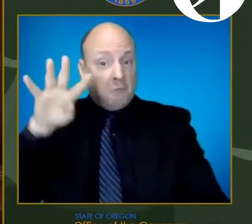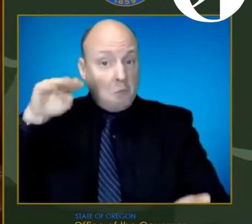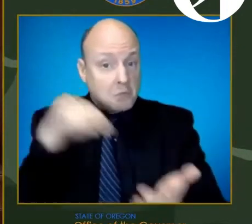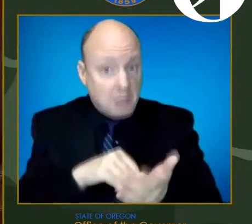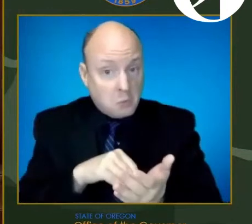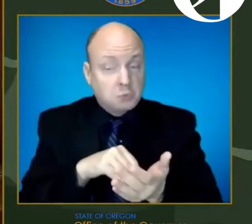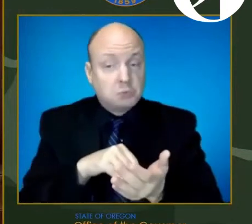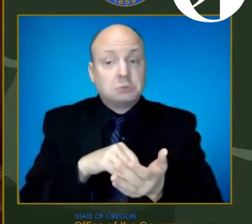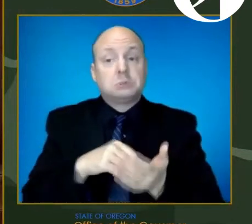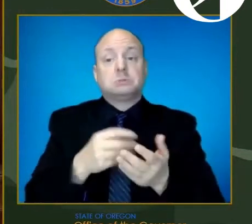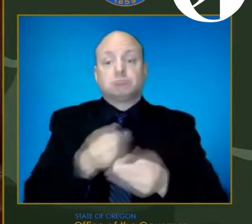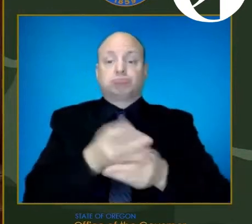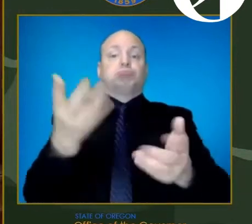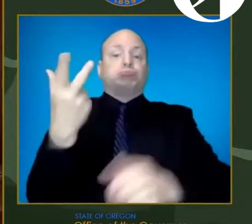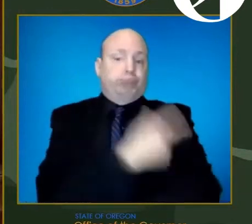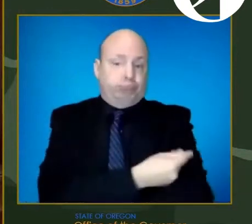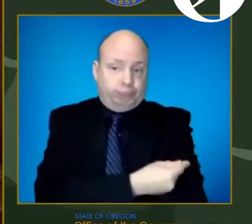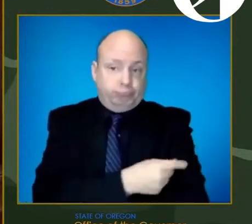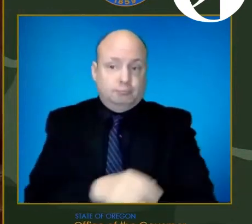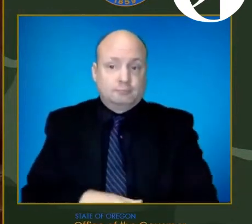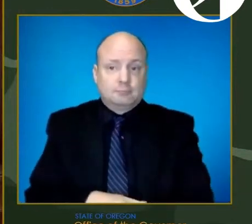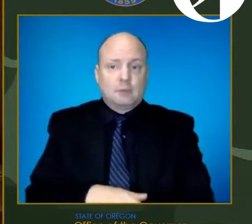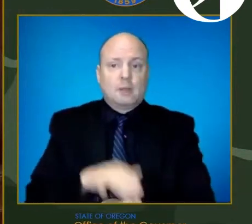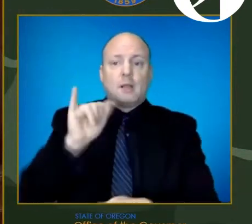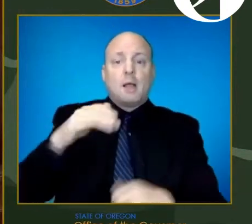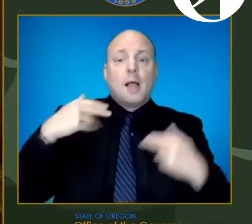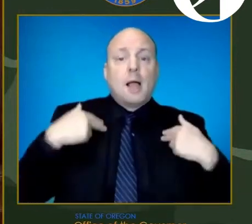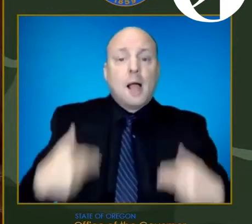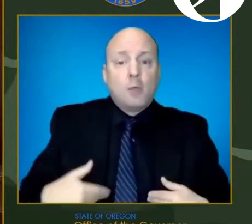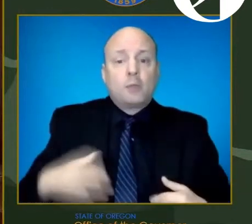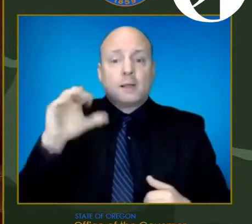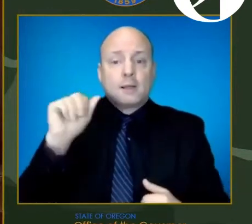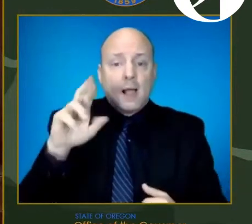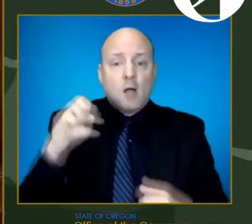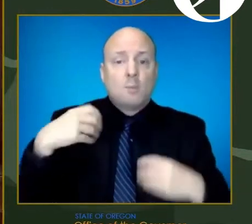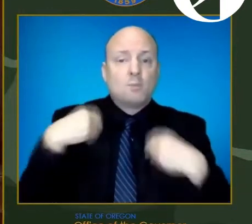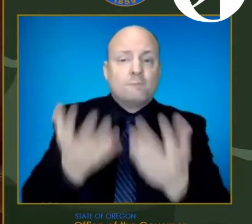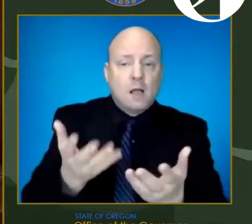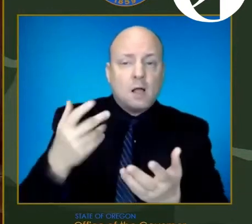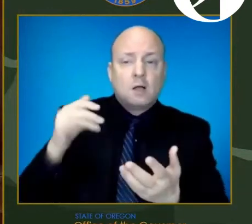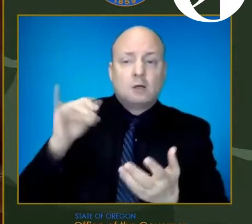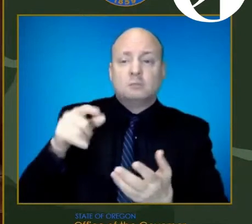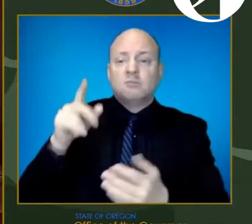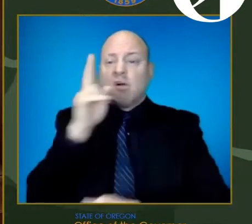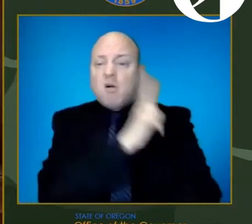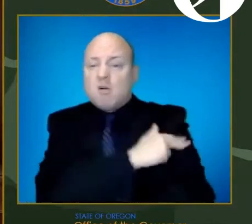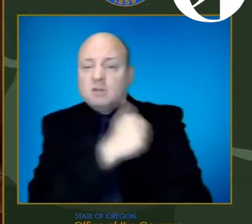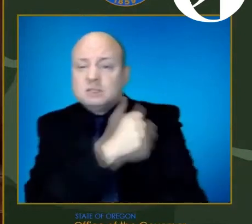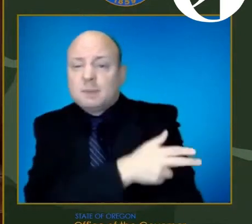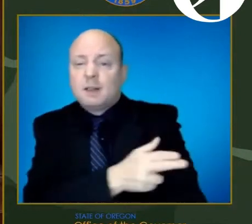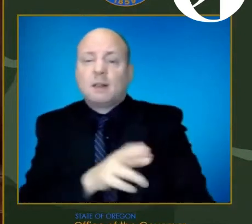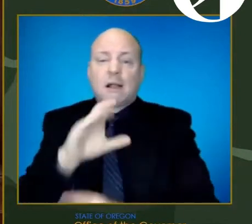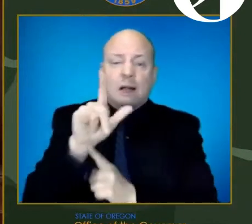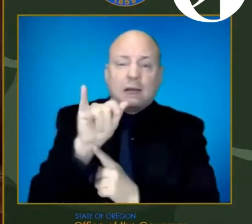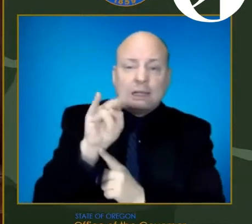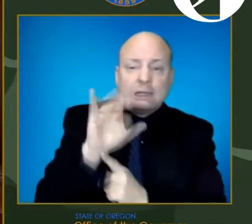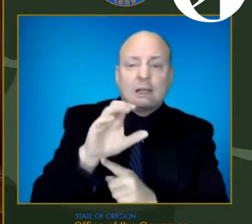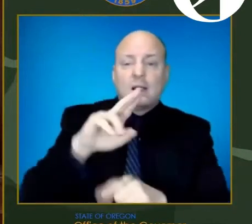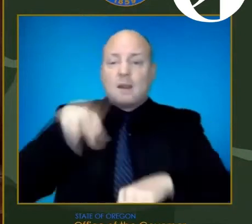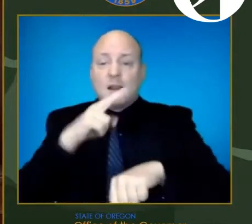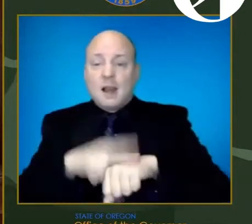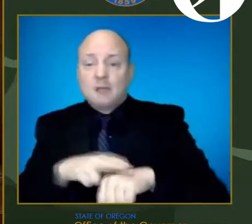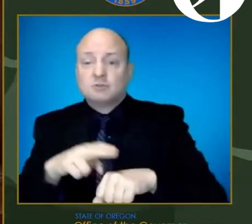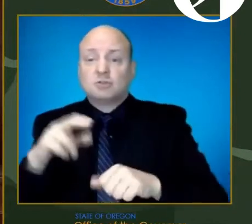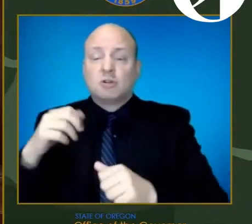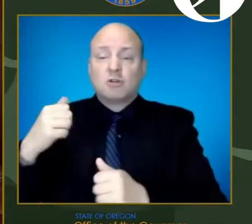Our healthcare providers, hospitals, pharmacies, local public health partners, and our National Guard have